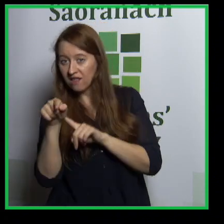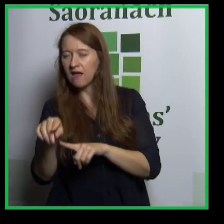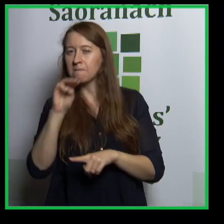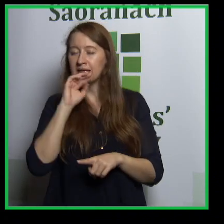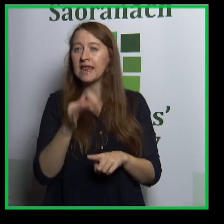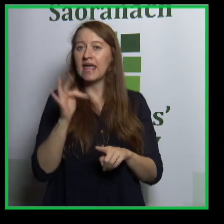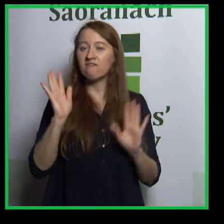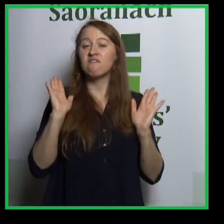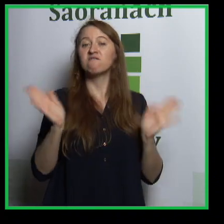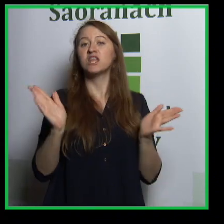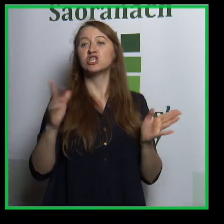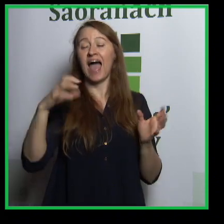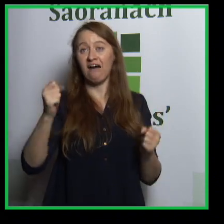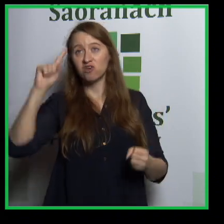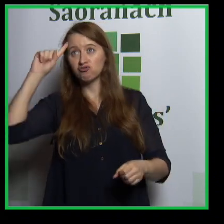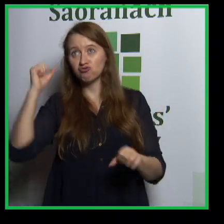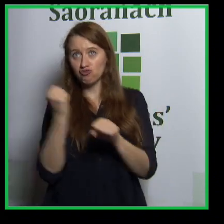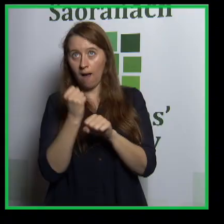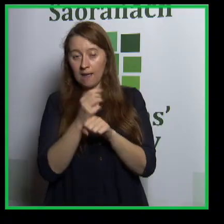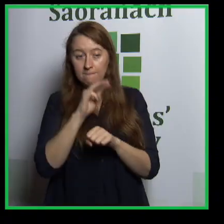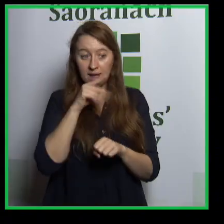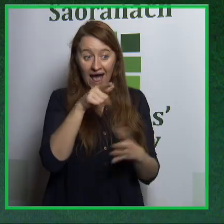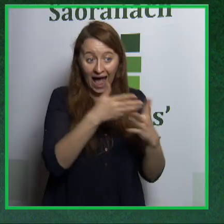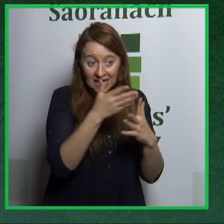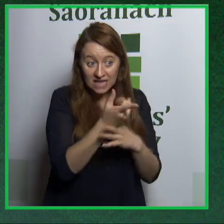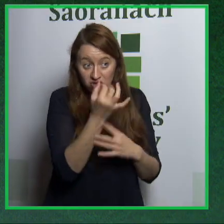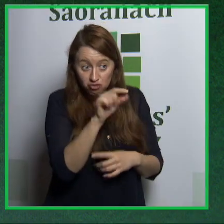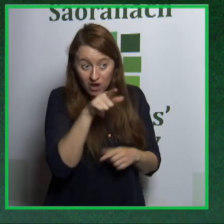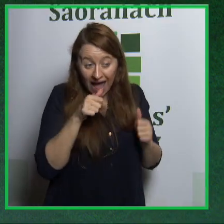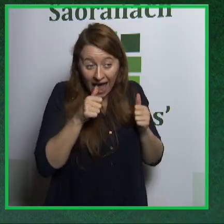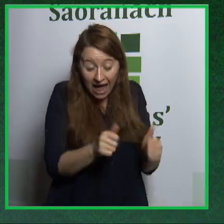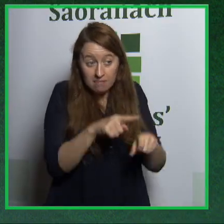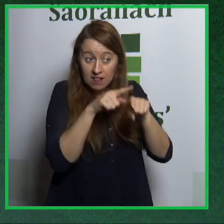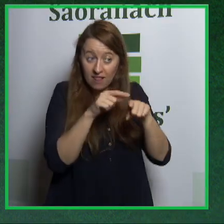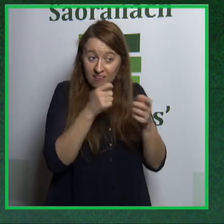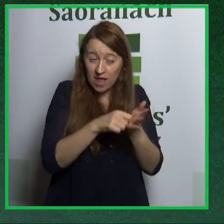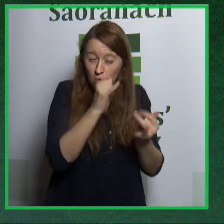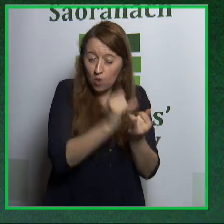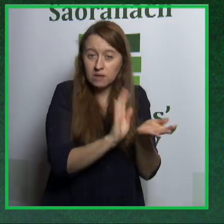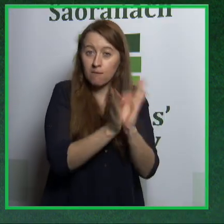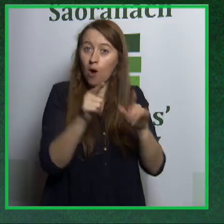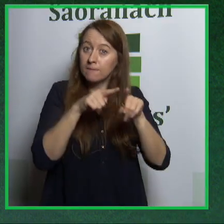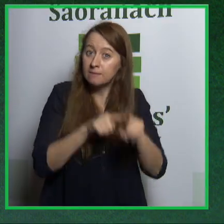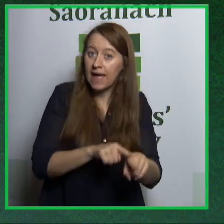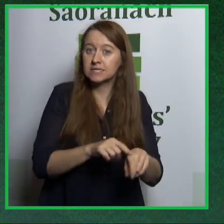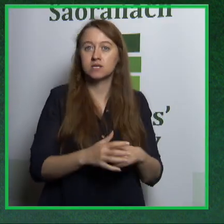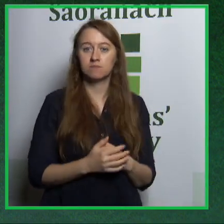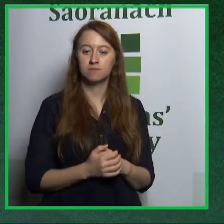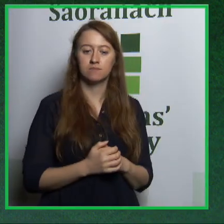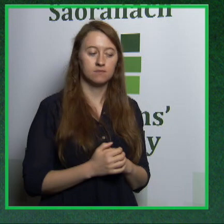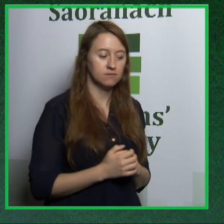more problematic or ultimately dependent, do you think? Yeah, I suppose with the drugs now are